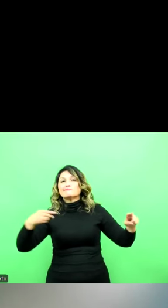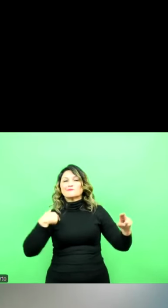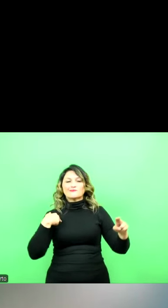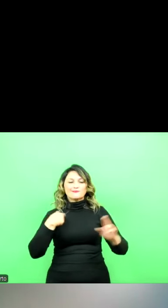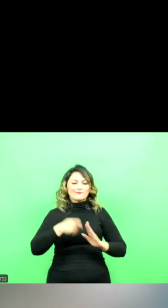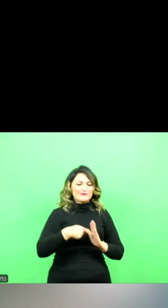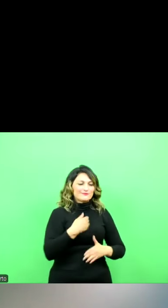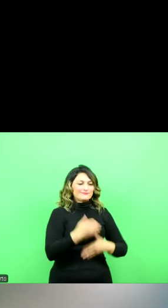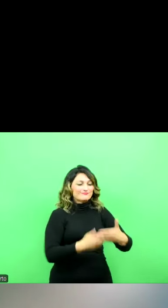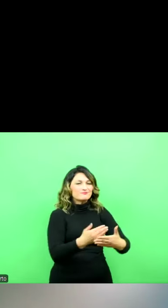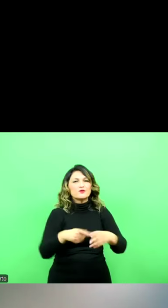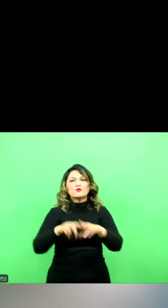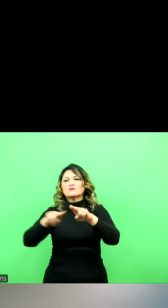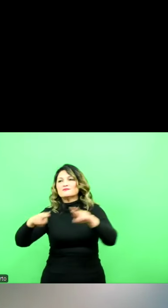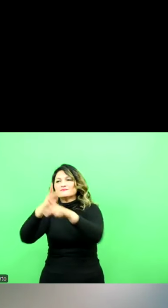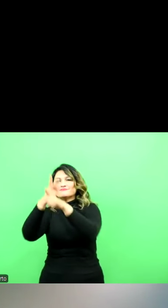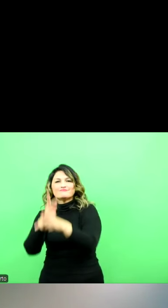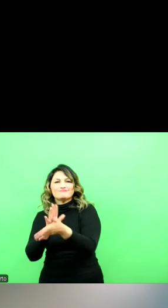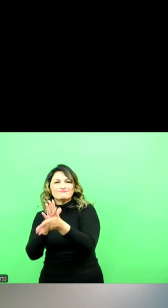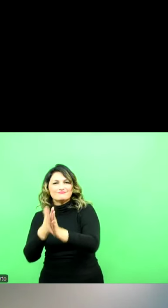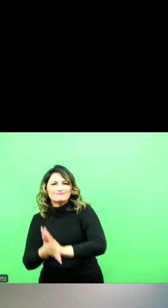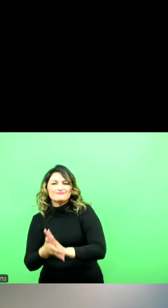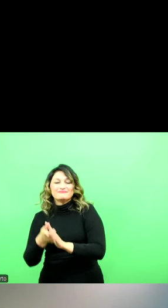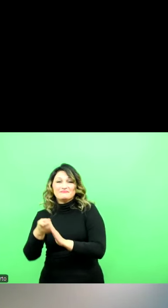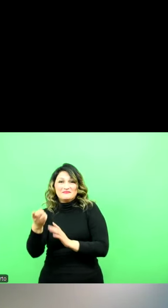water, among other things.